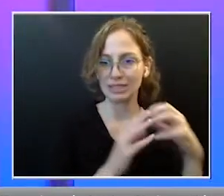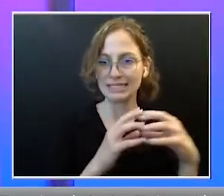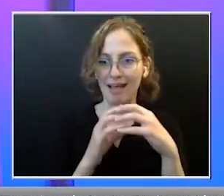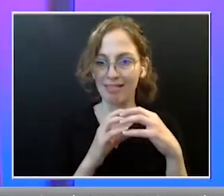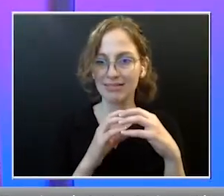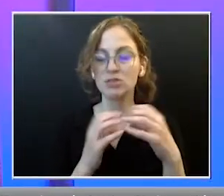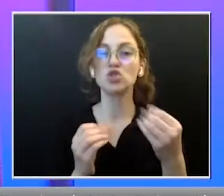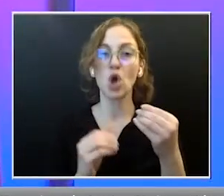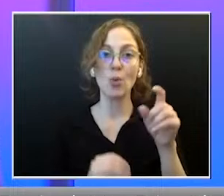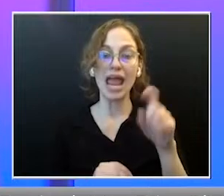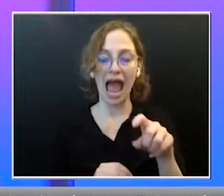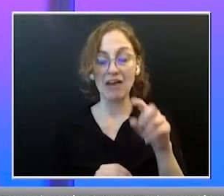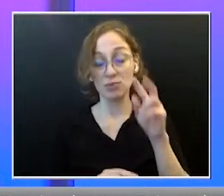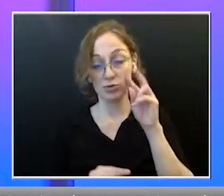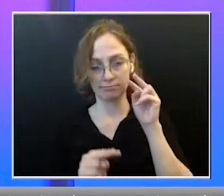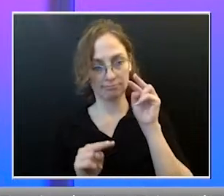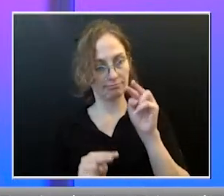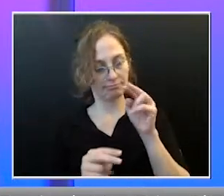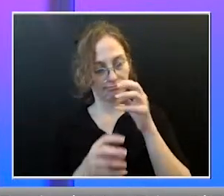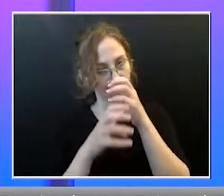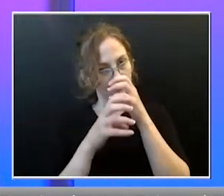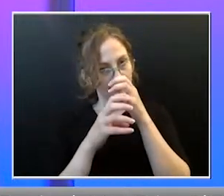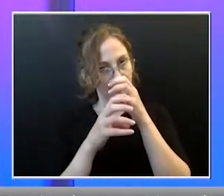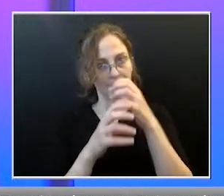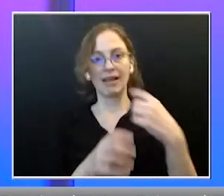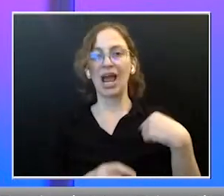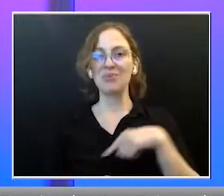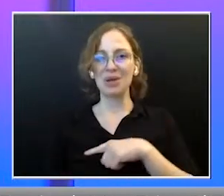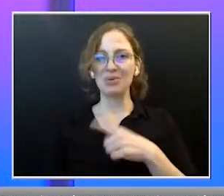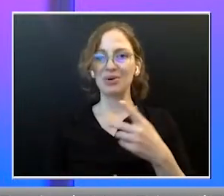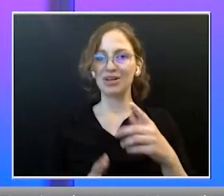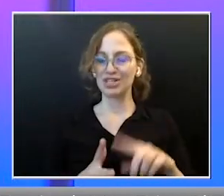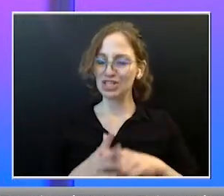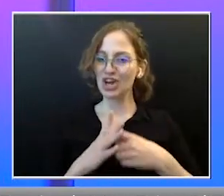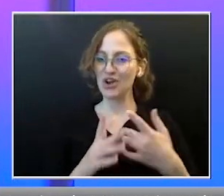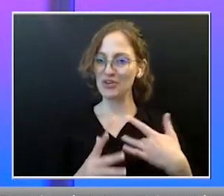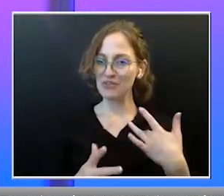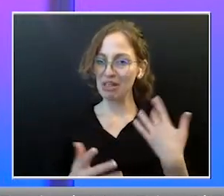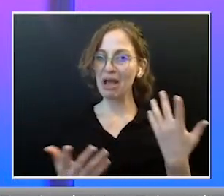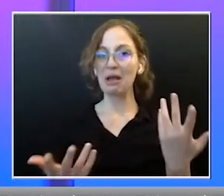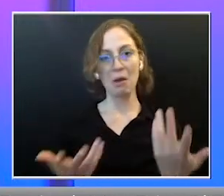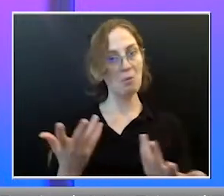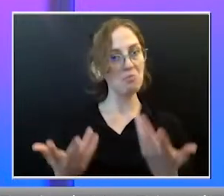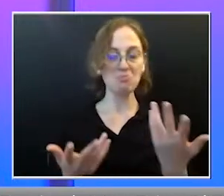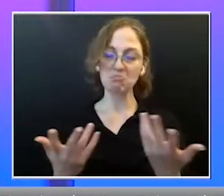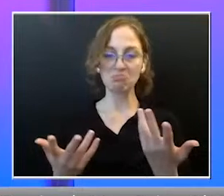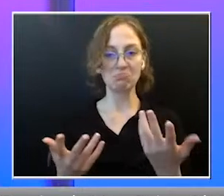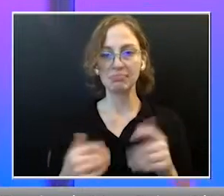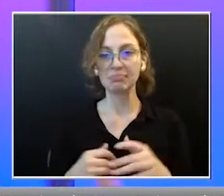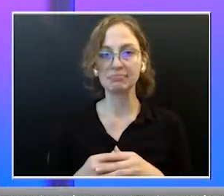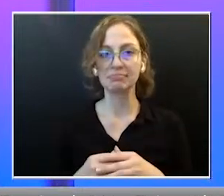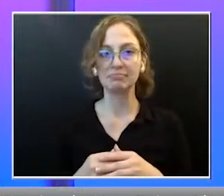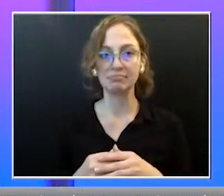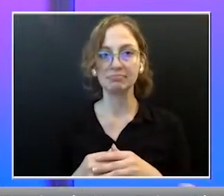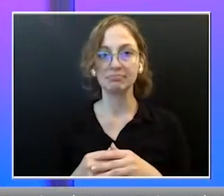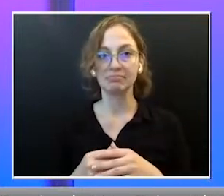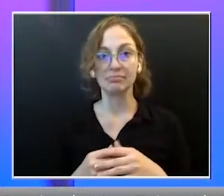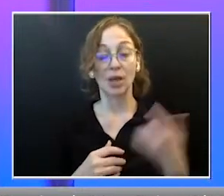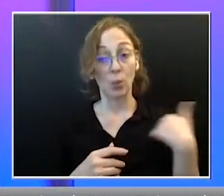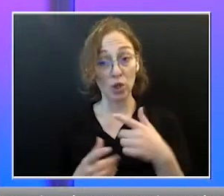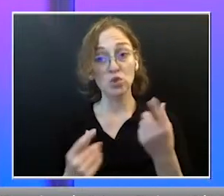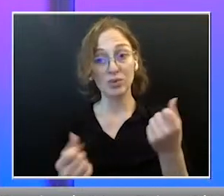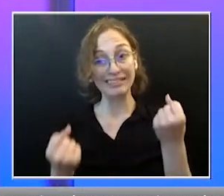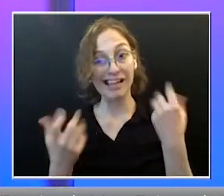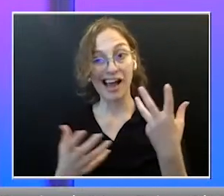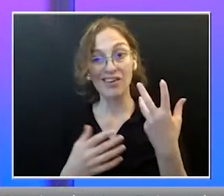sort of reached a point where, we were getting all these ultrasounds, biopsies. These are, invasive, not super invasive, but they